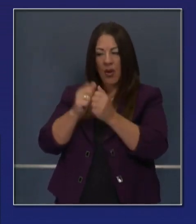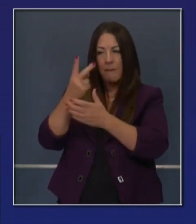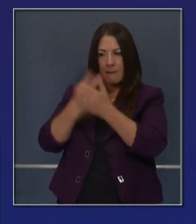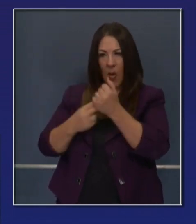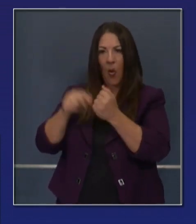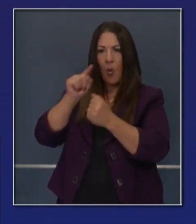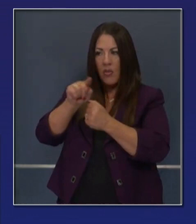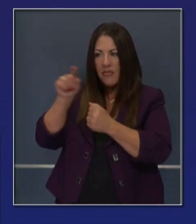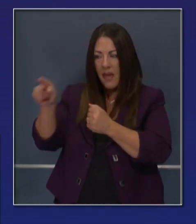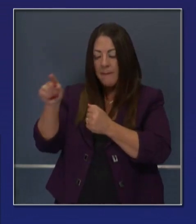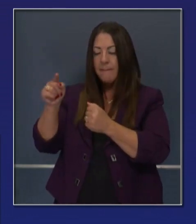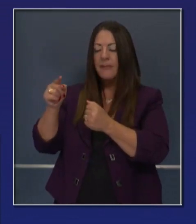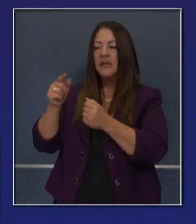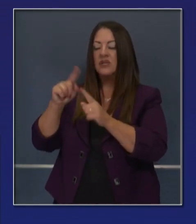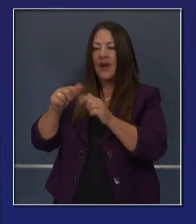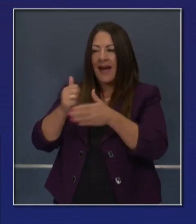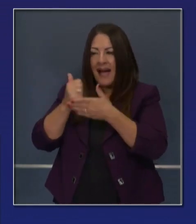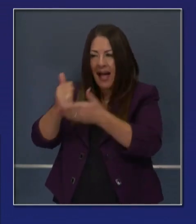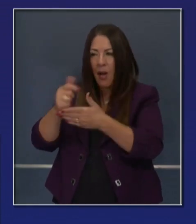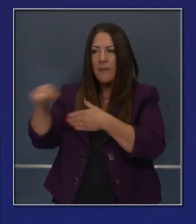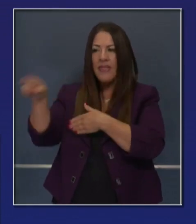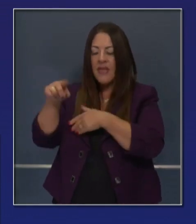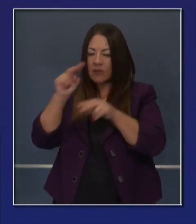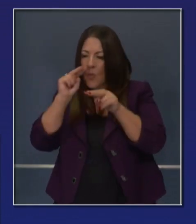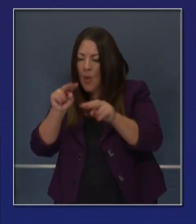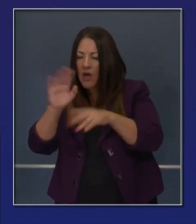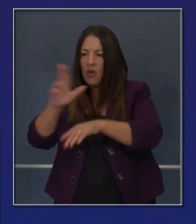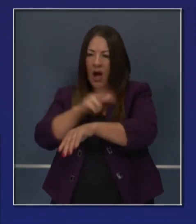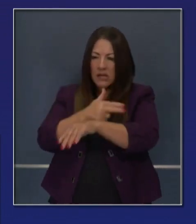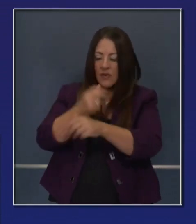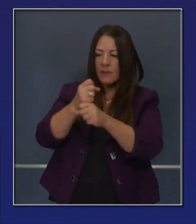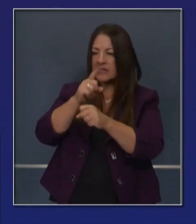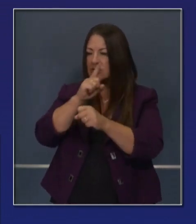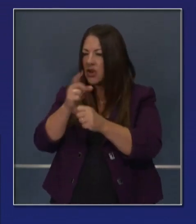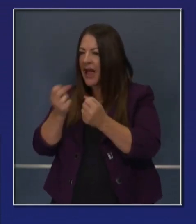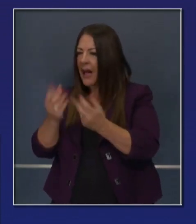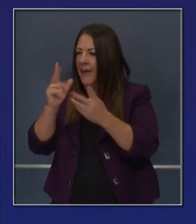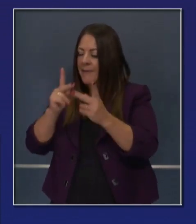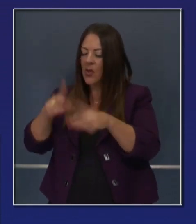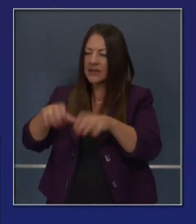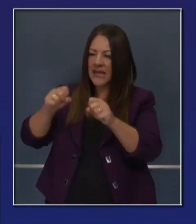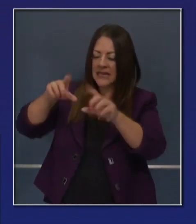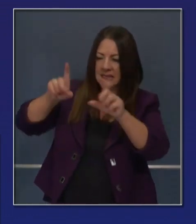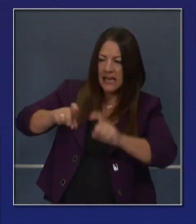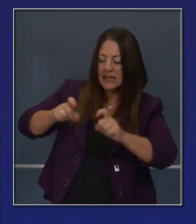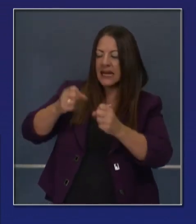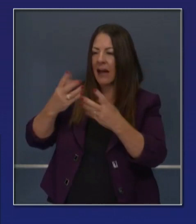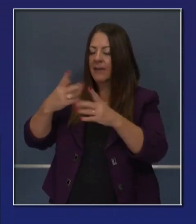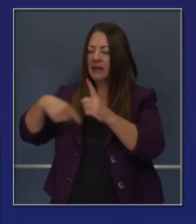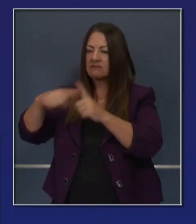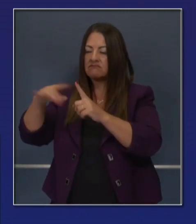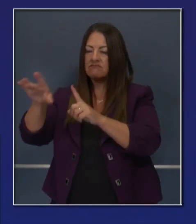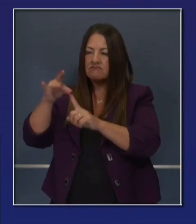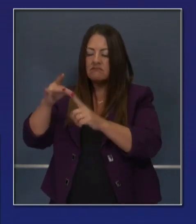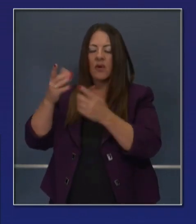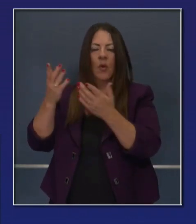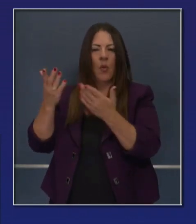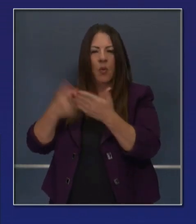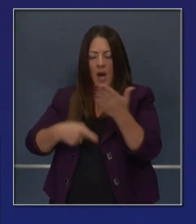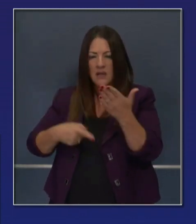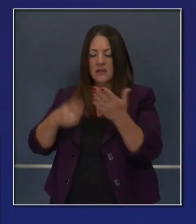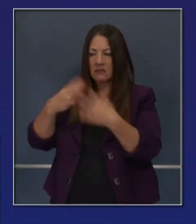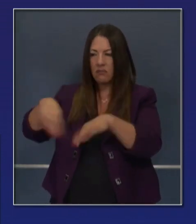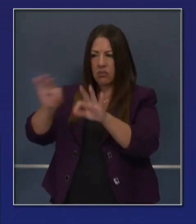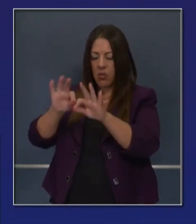transmission, to increase testing, and to watch closely their hospital capacity. So that's important news for those 2 counties. Red